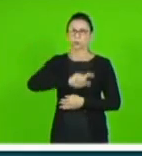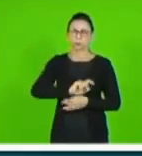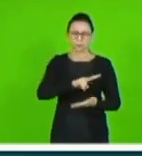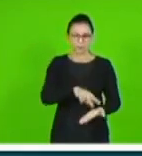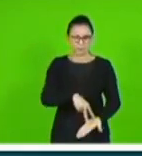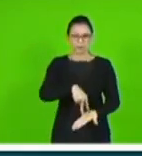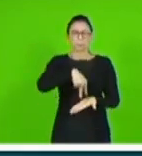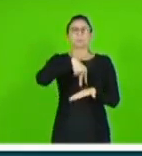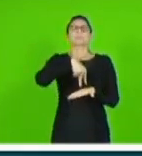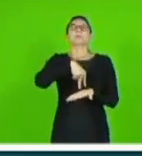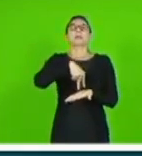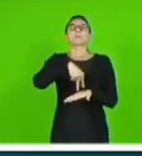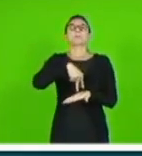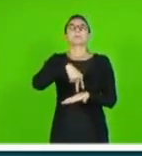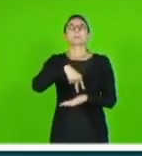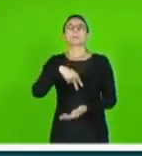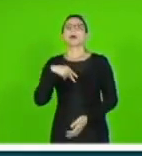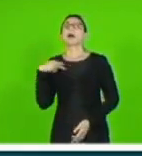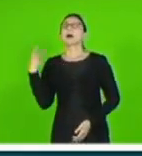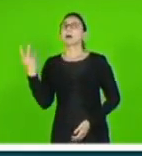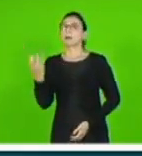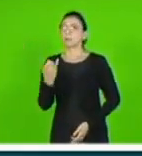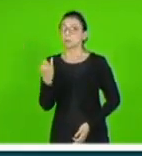him those who sleep in Jesus.